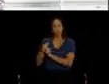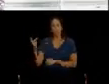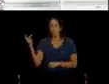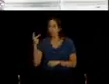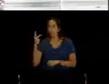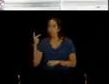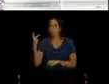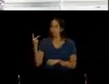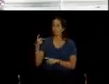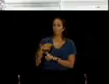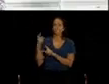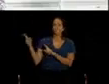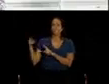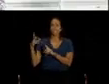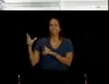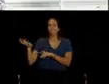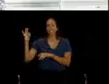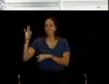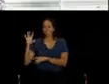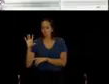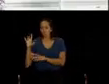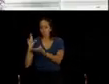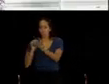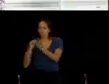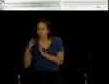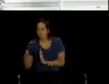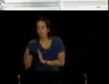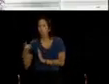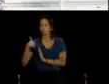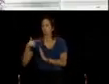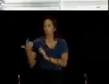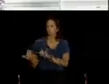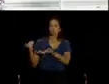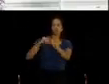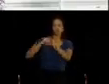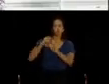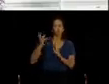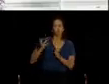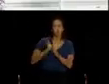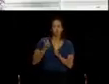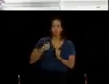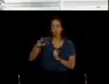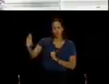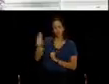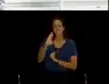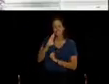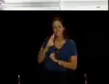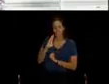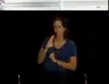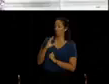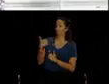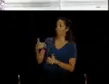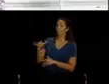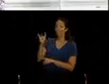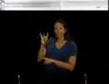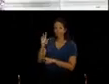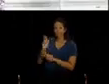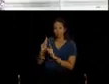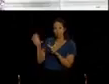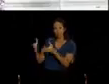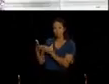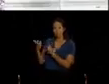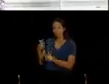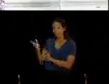wanted to talk to me to write a book. And with those 8 literary agents, I did like a